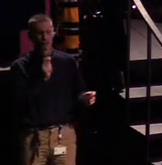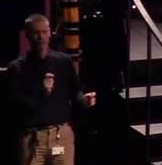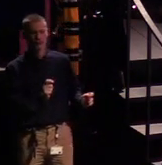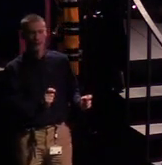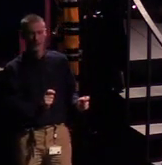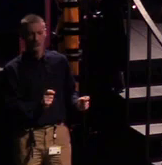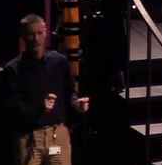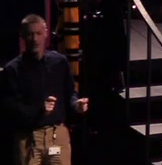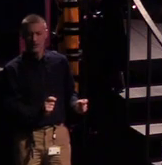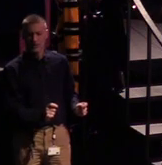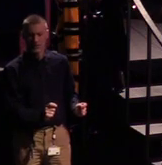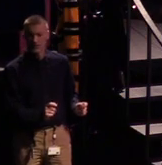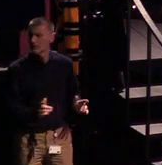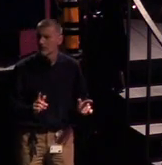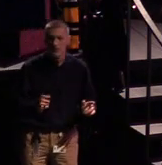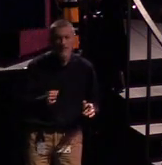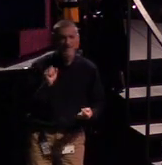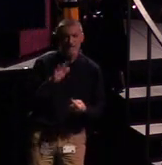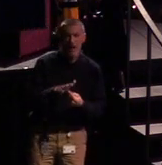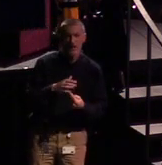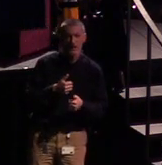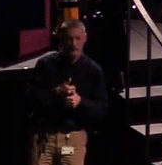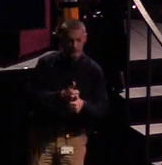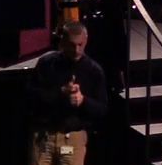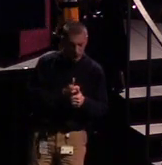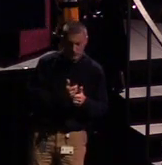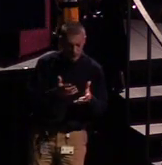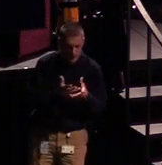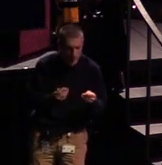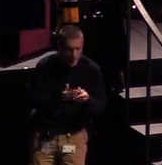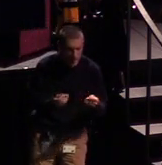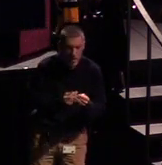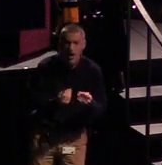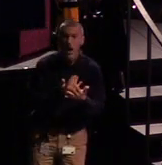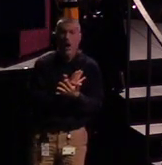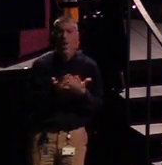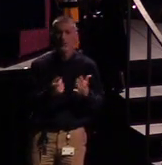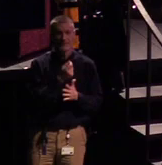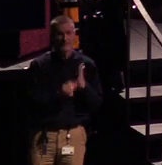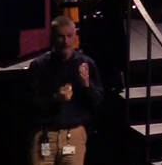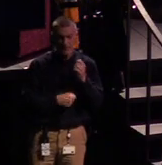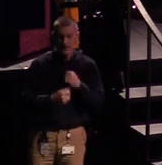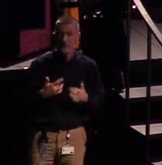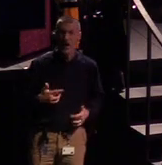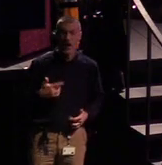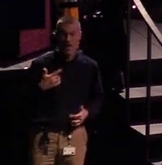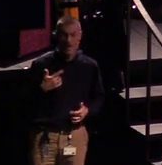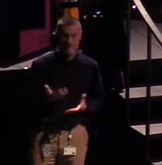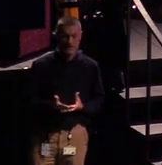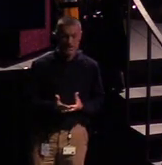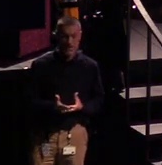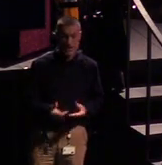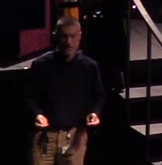vital support and too many have lost their lives biscuit so